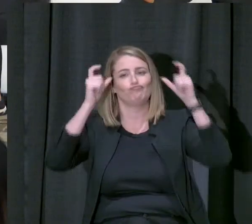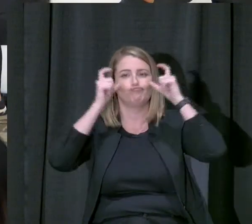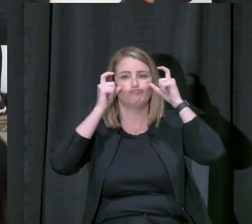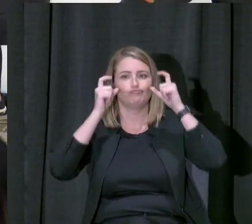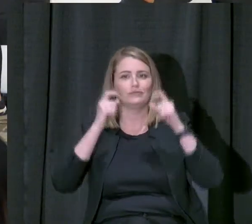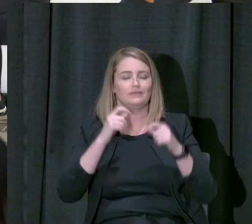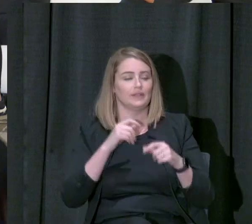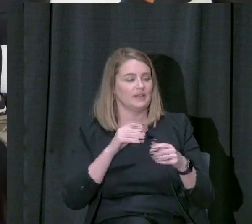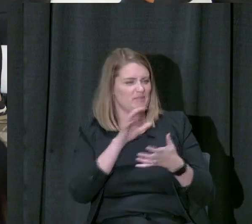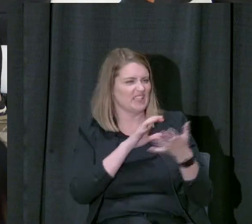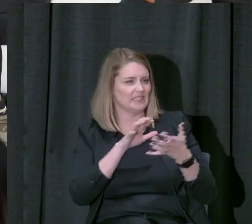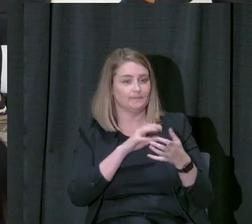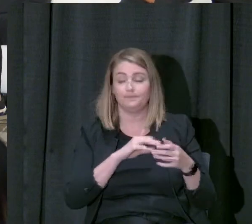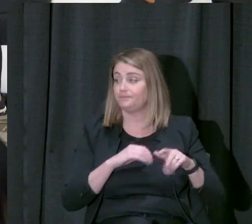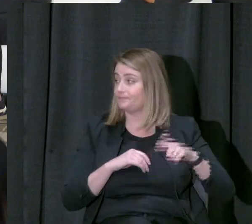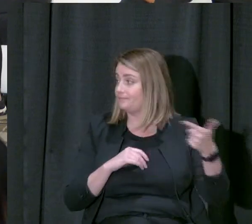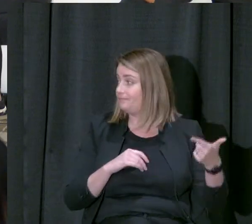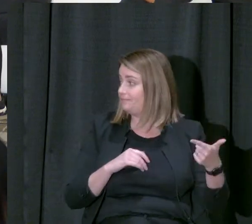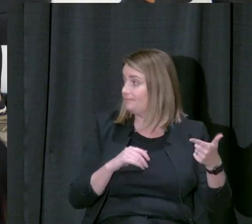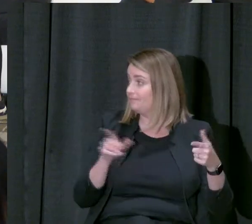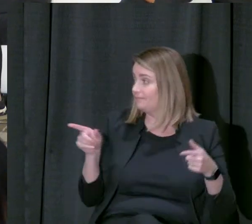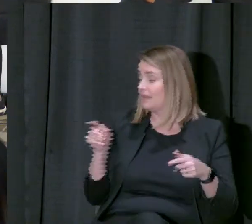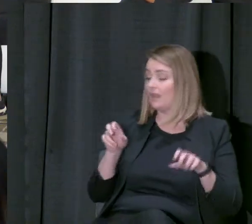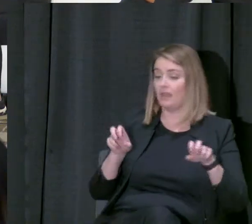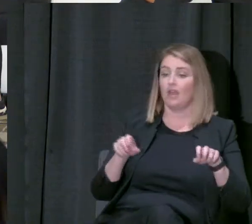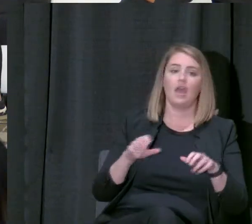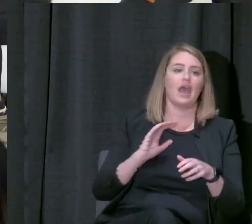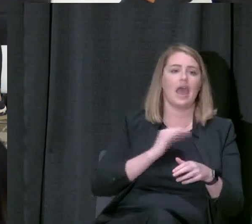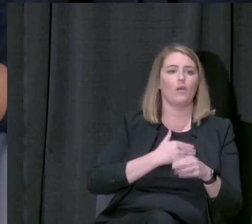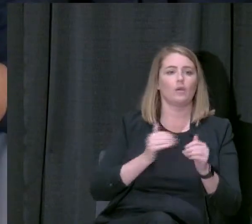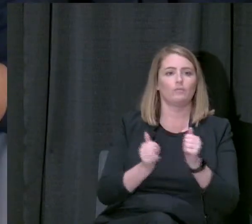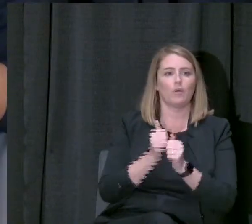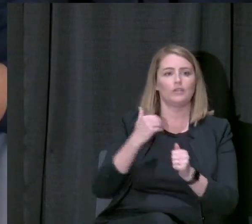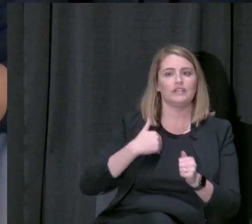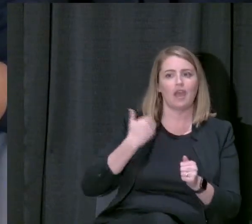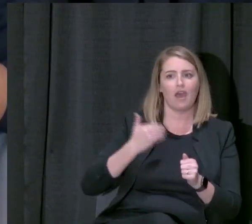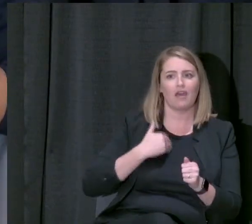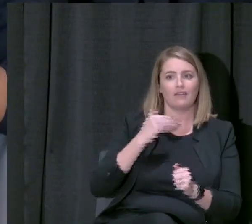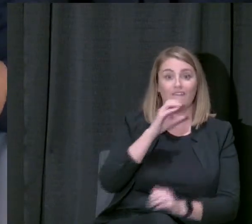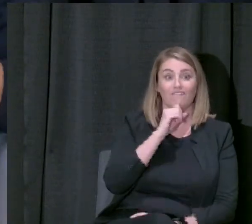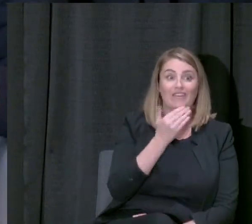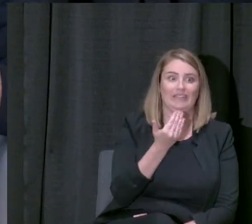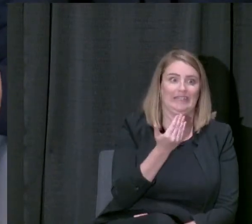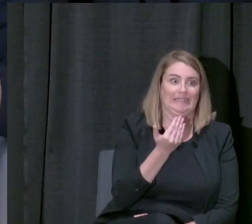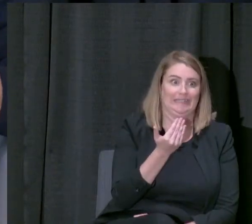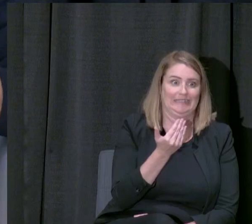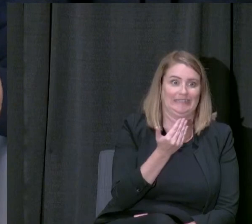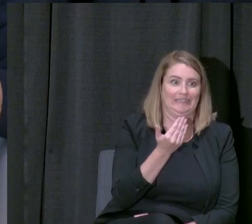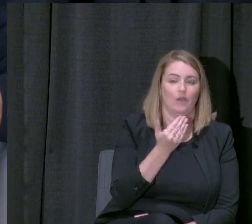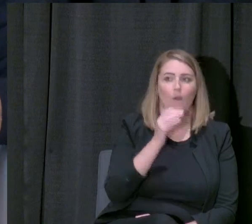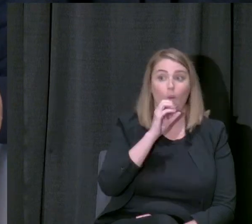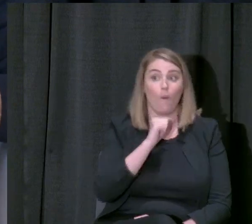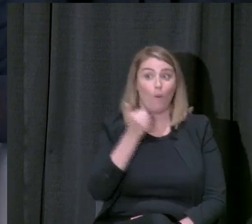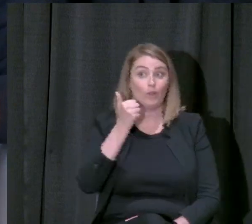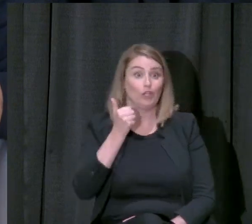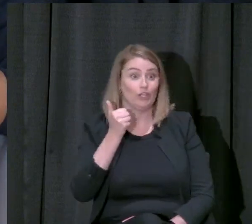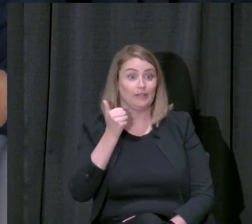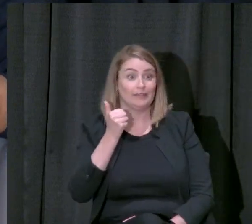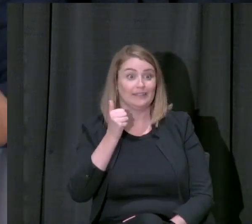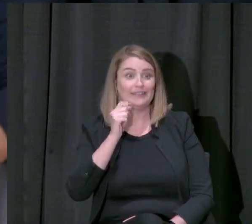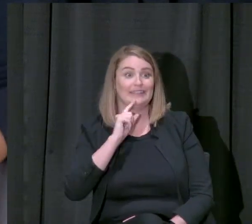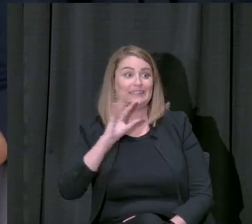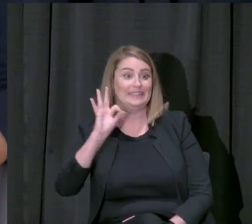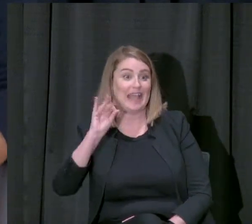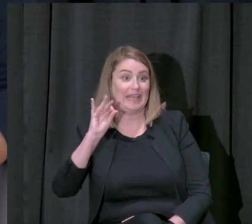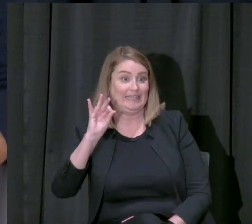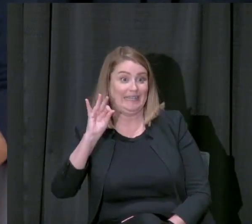really interesting stat where our youngest user is about 15 years of age, and then the oldest user is about 90. Oh, there you are. Wow,